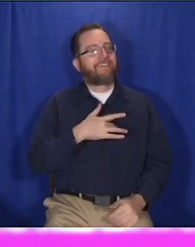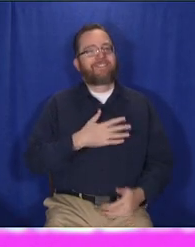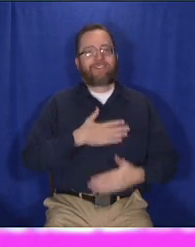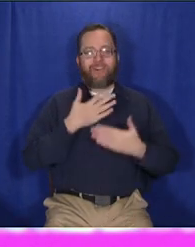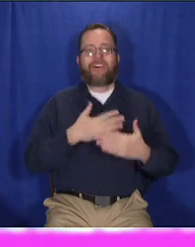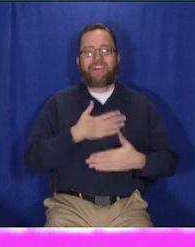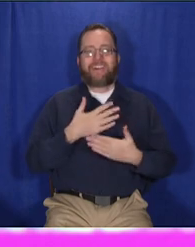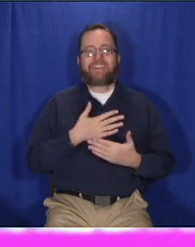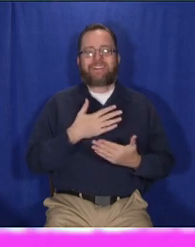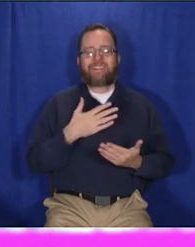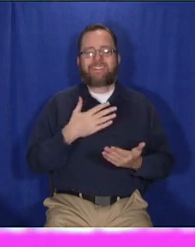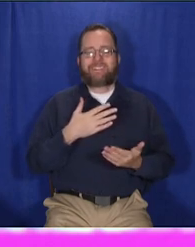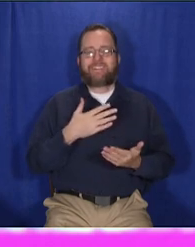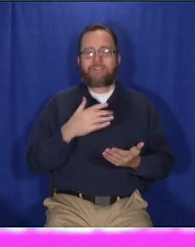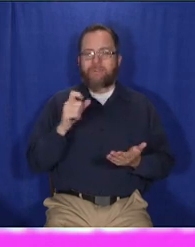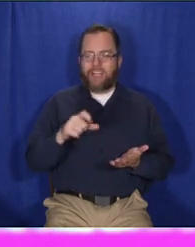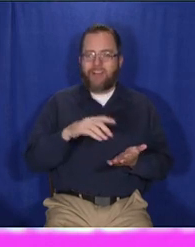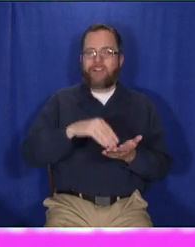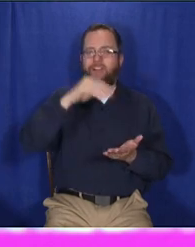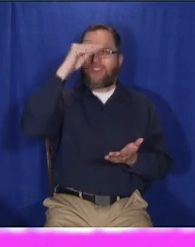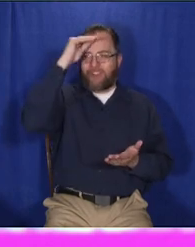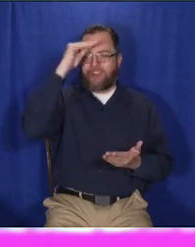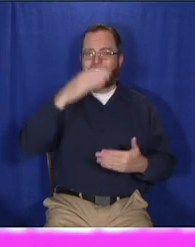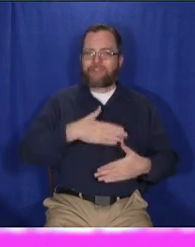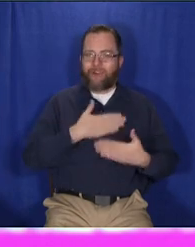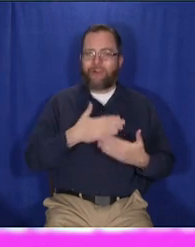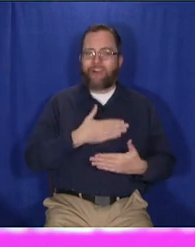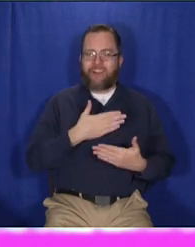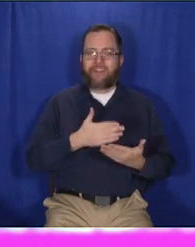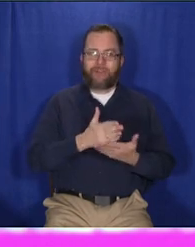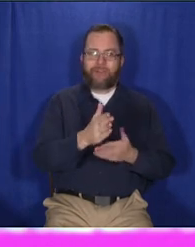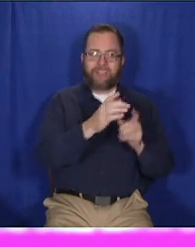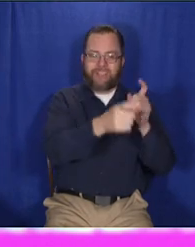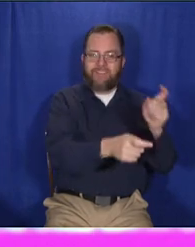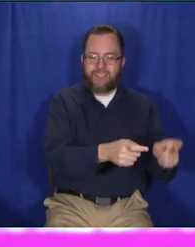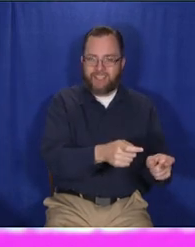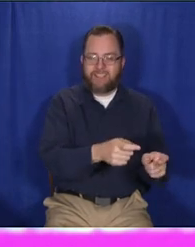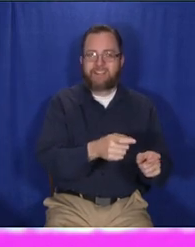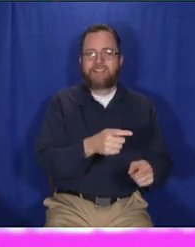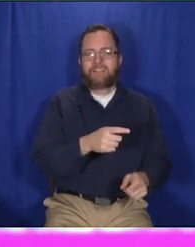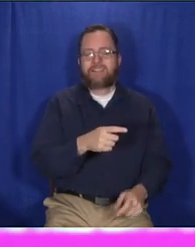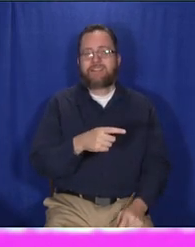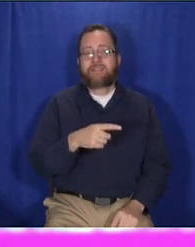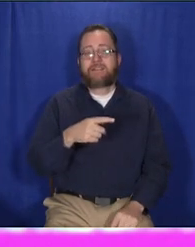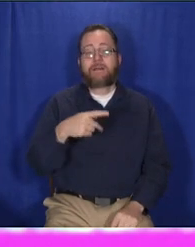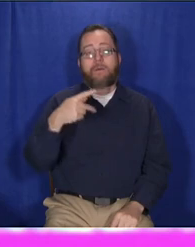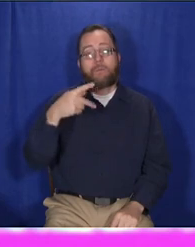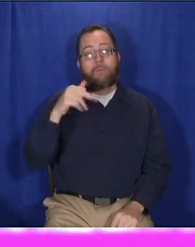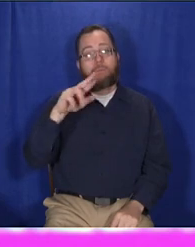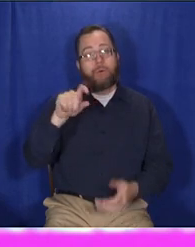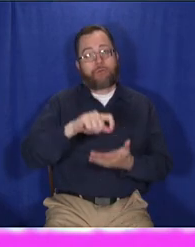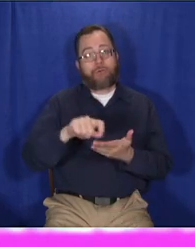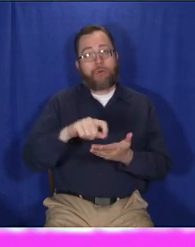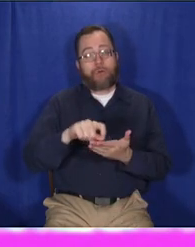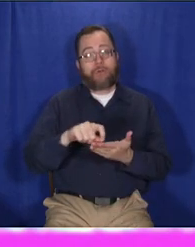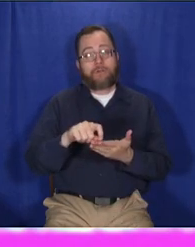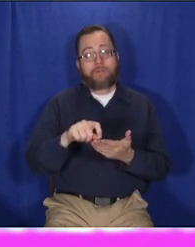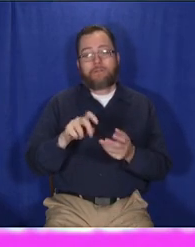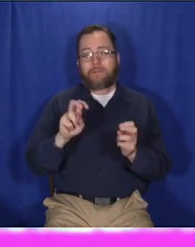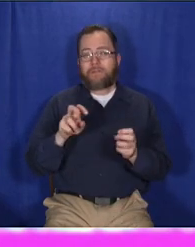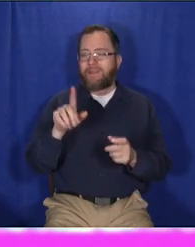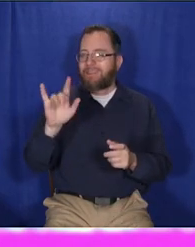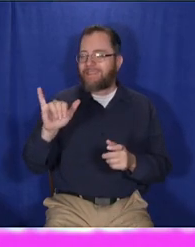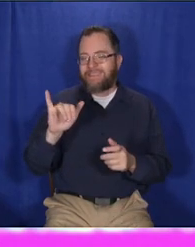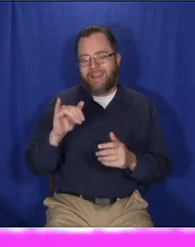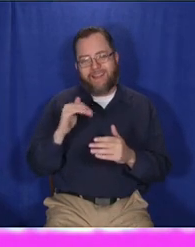what Paul writes in verse 14, Philippians 4. It says, "Yet it was kind of you to share my trouble, and you Philippians yourselves know